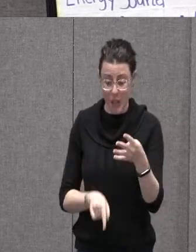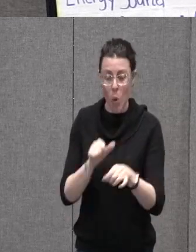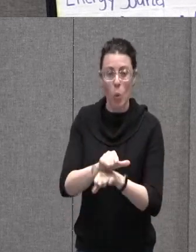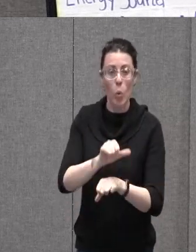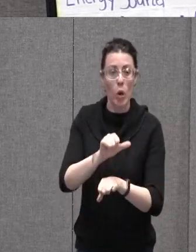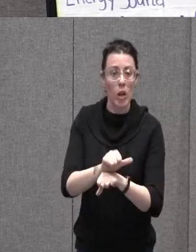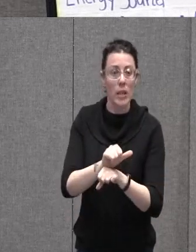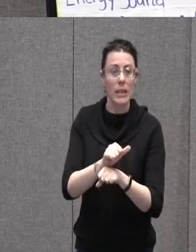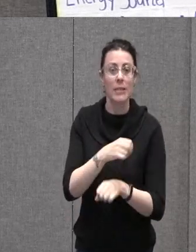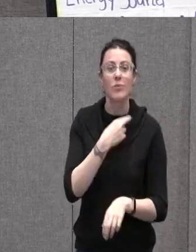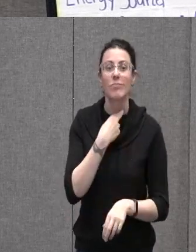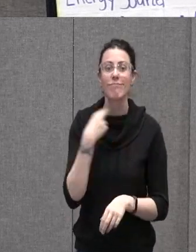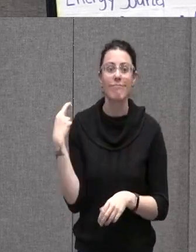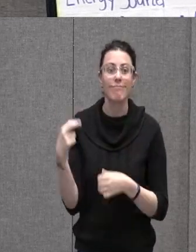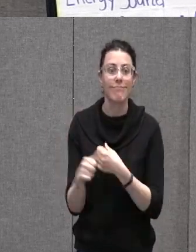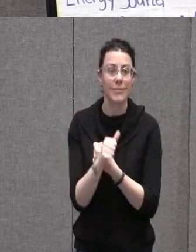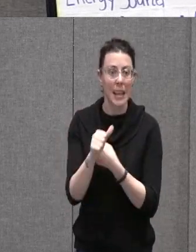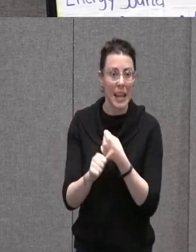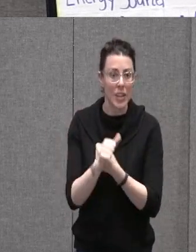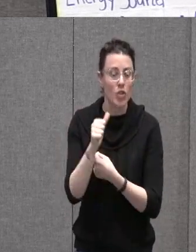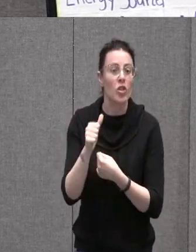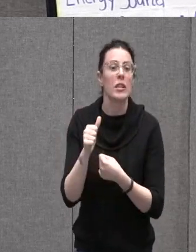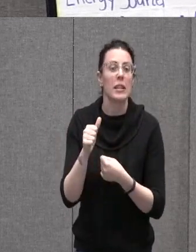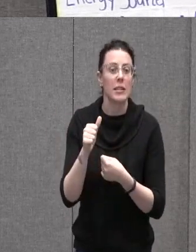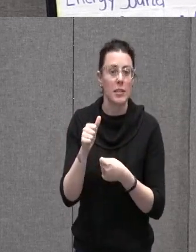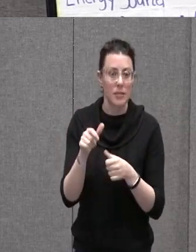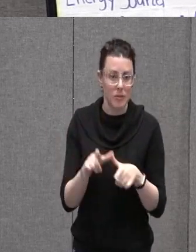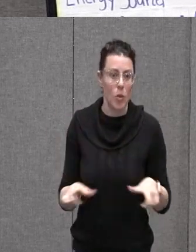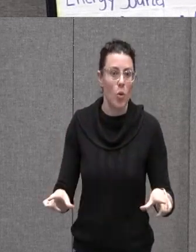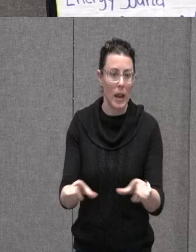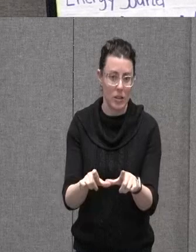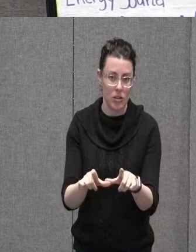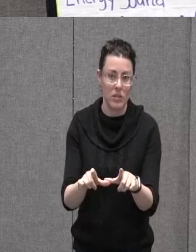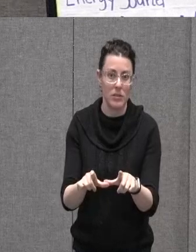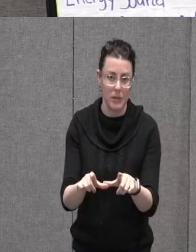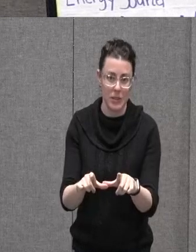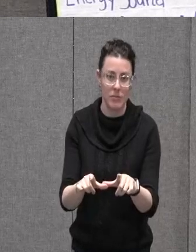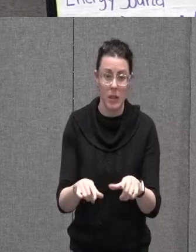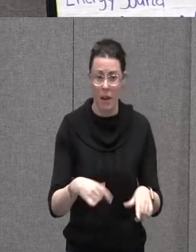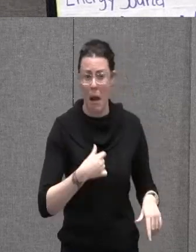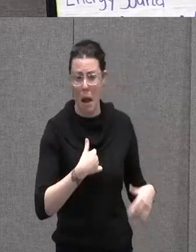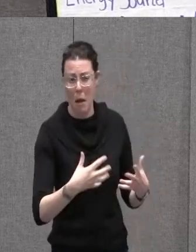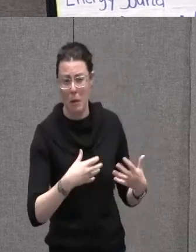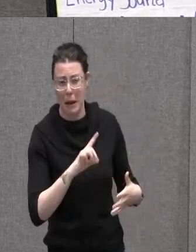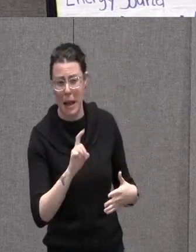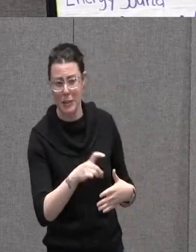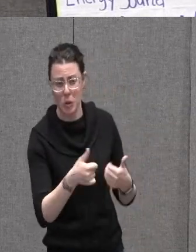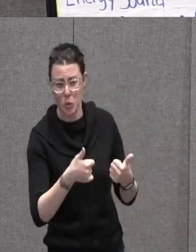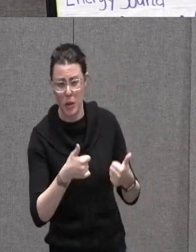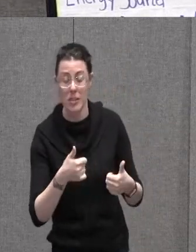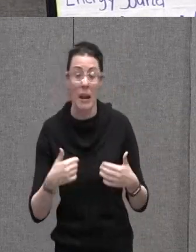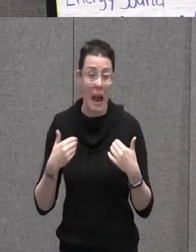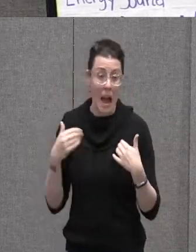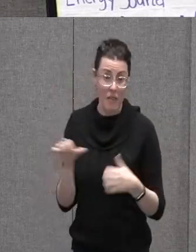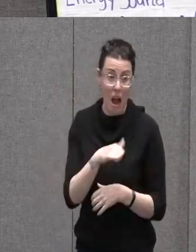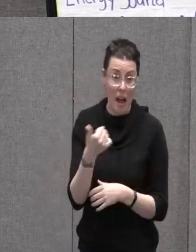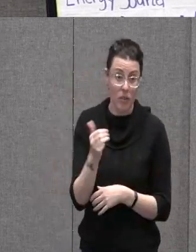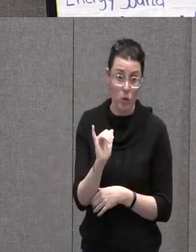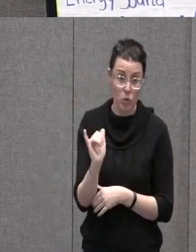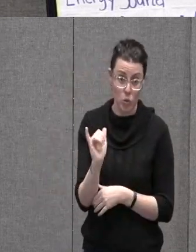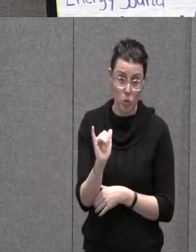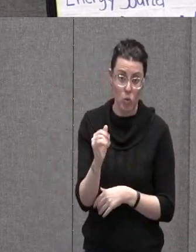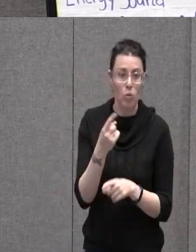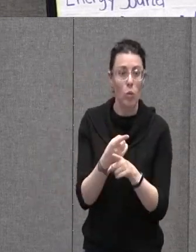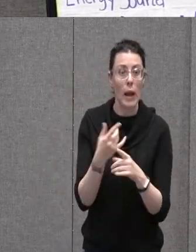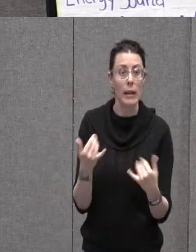hazardous locations too. Let me give you some examples. Okay, I was going to ask you. So there's robots right now in outer